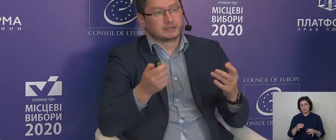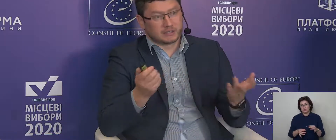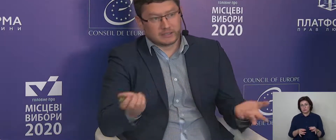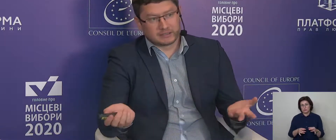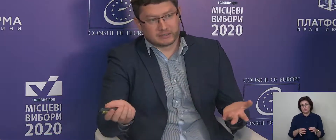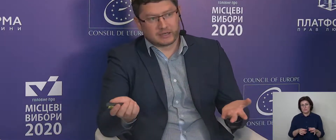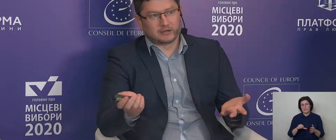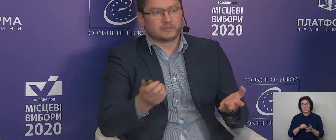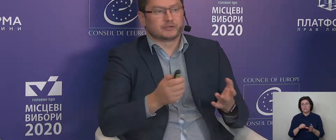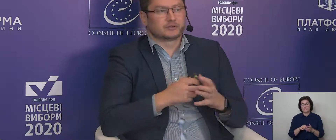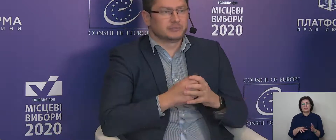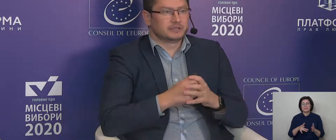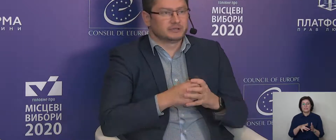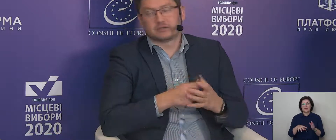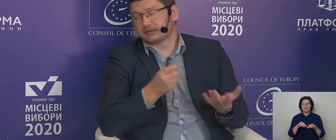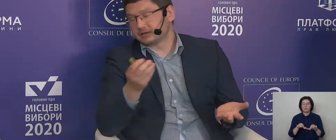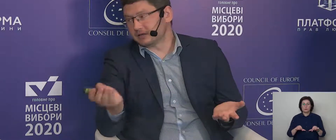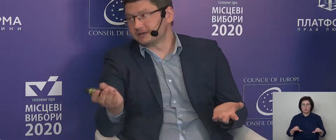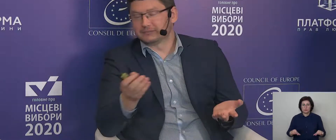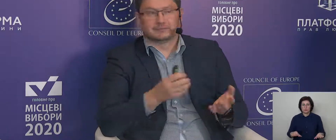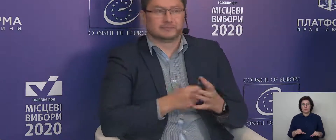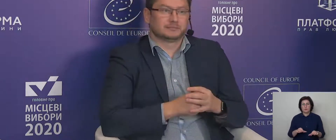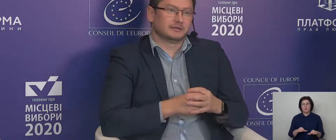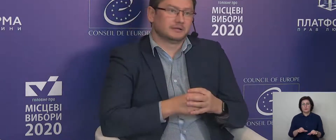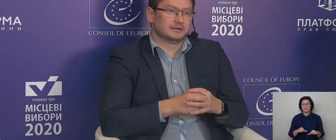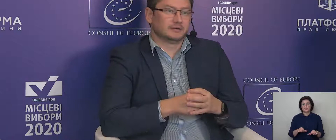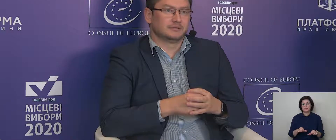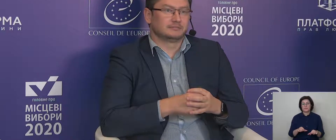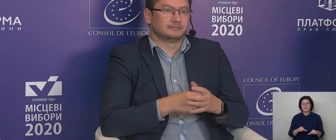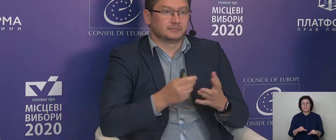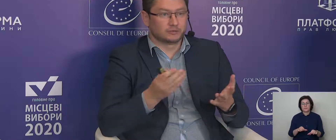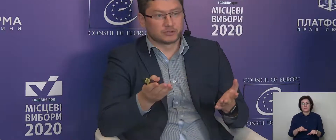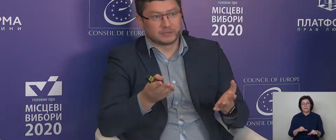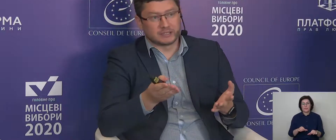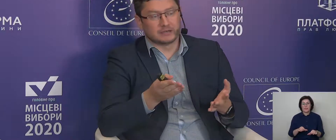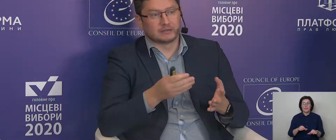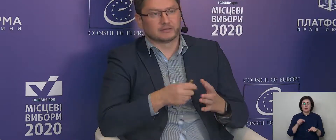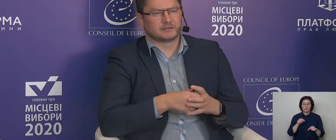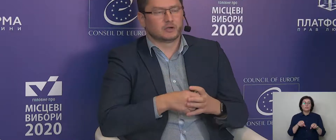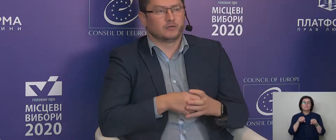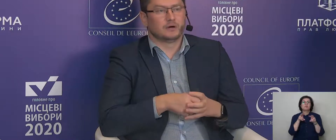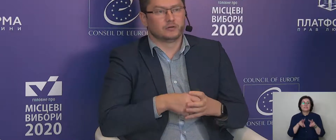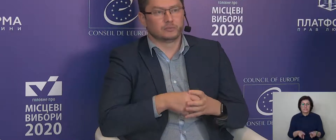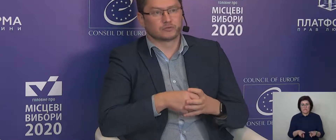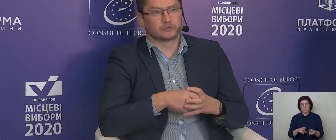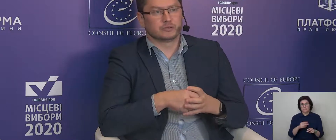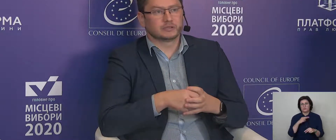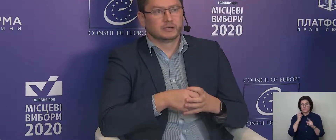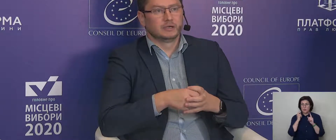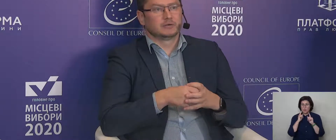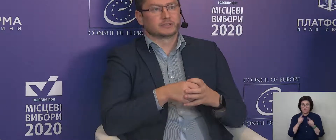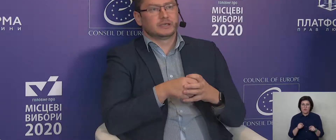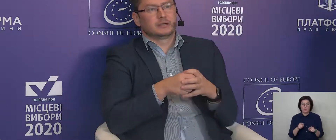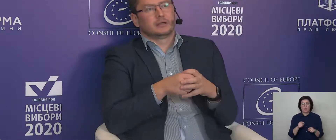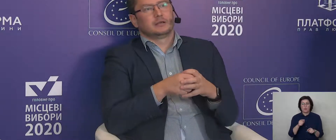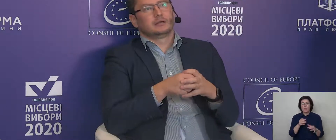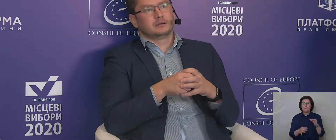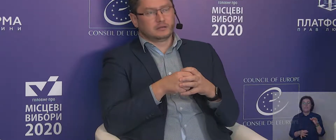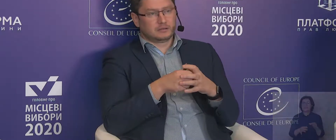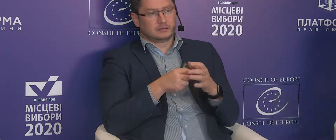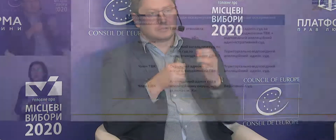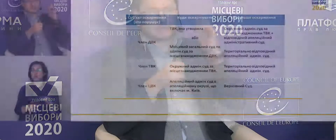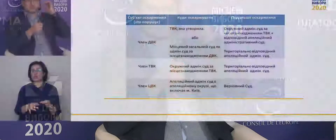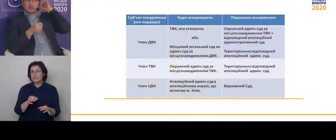appeal, administrative court of appeal. The members of the Central Election Commission, and